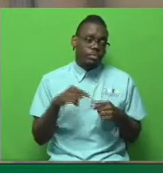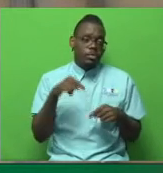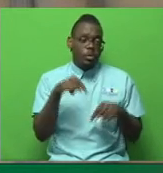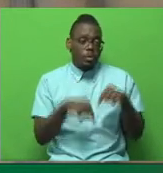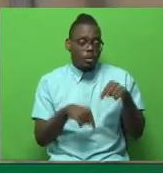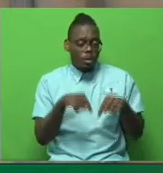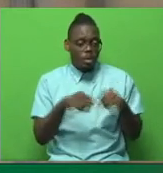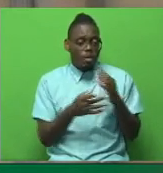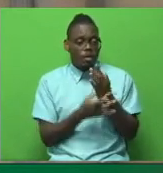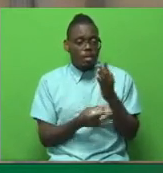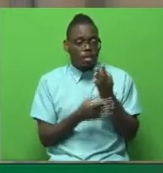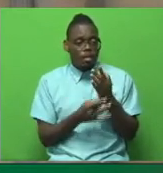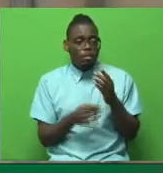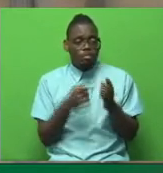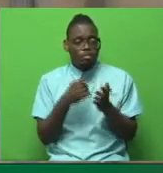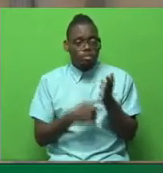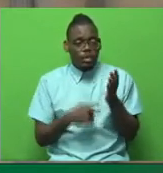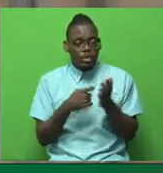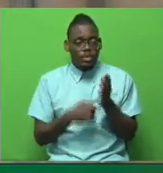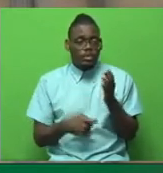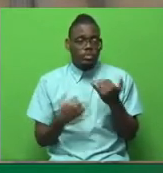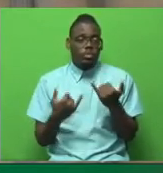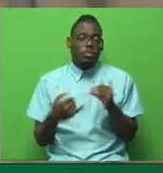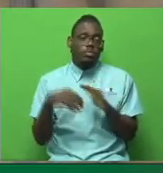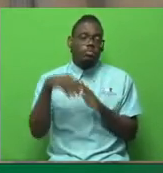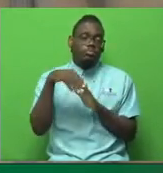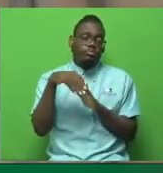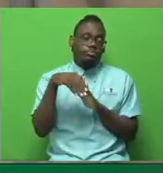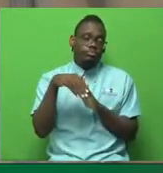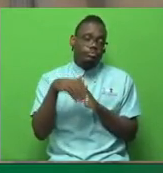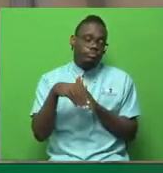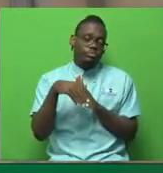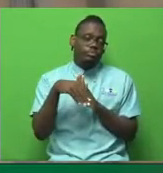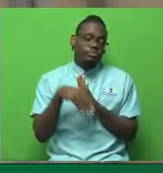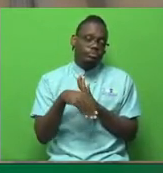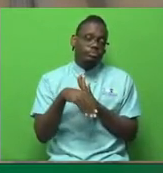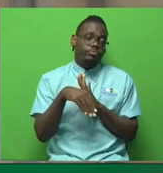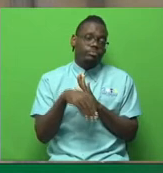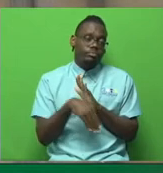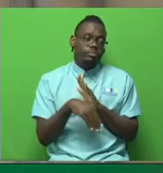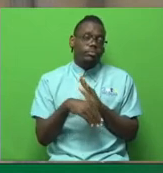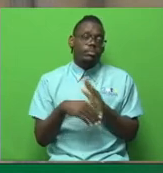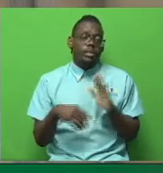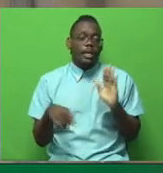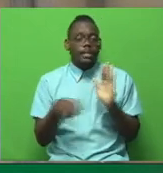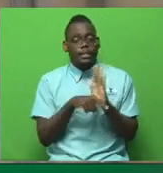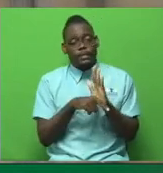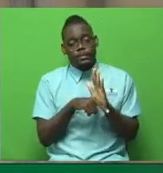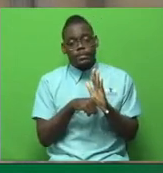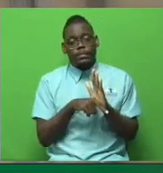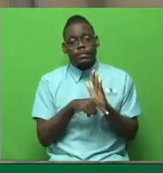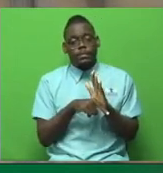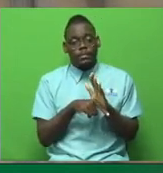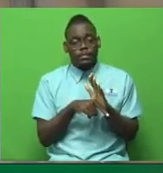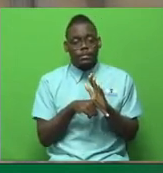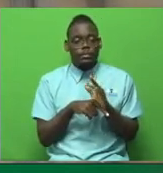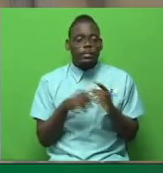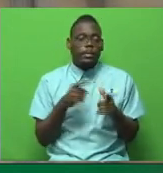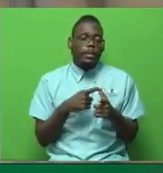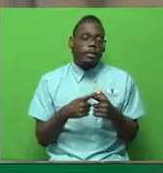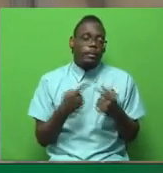no country in the world had to deal with that ever we had the covered scare